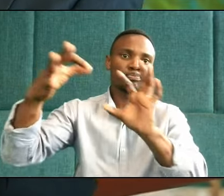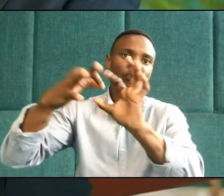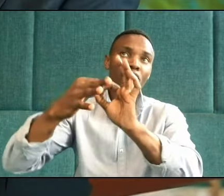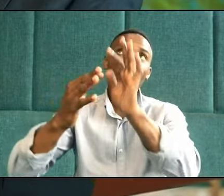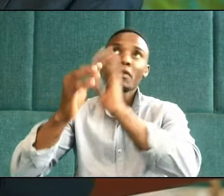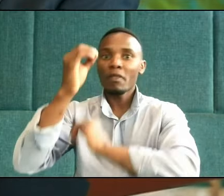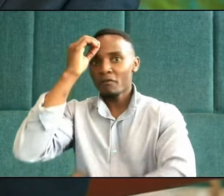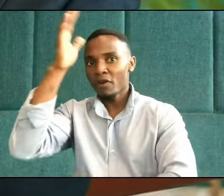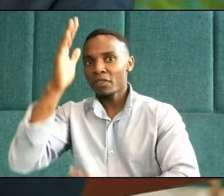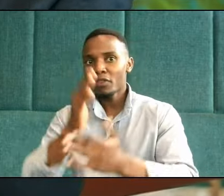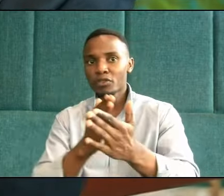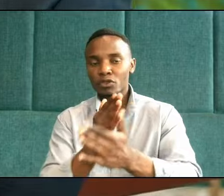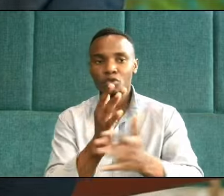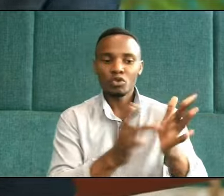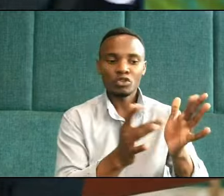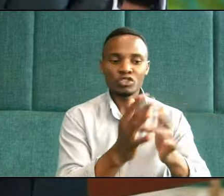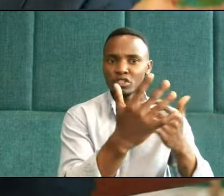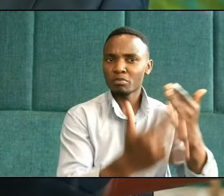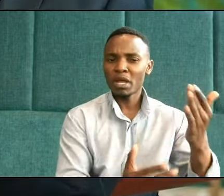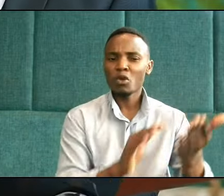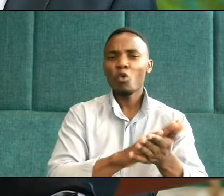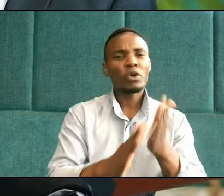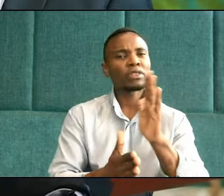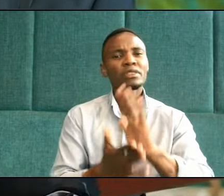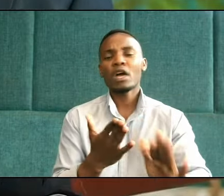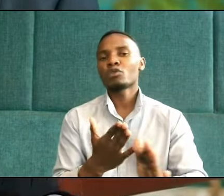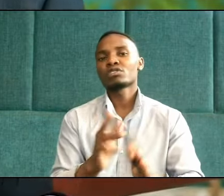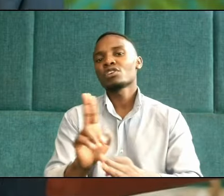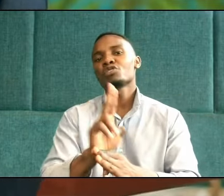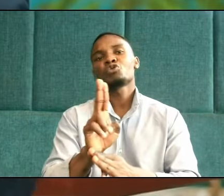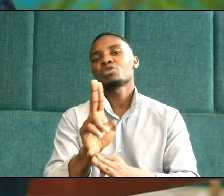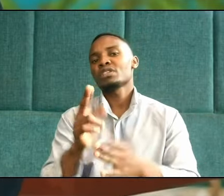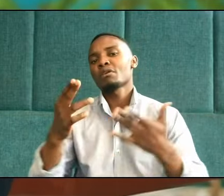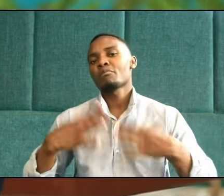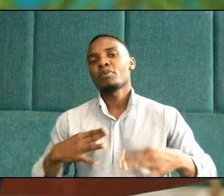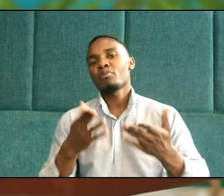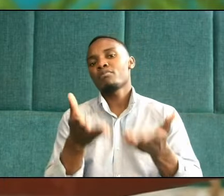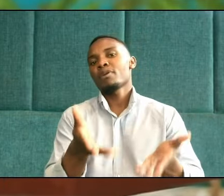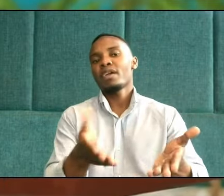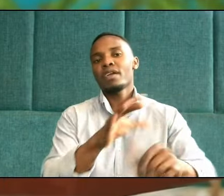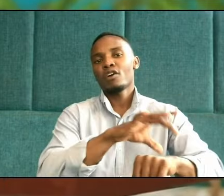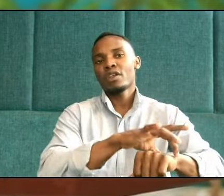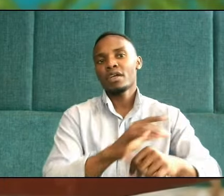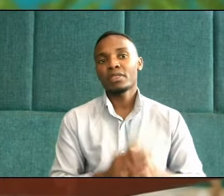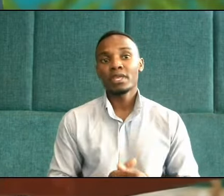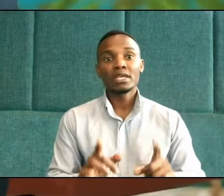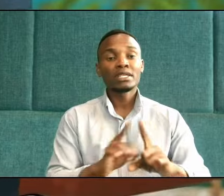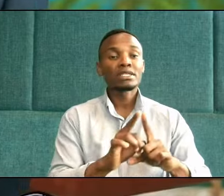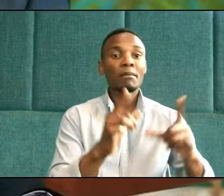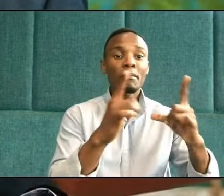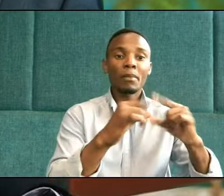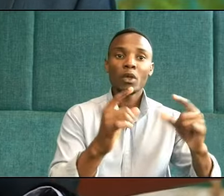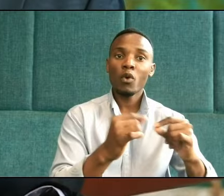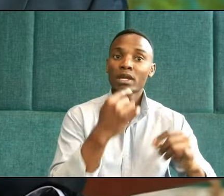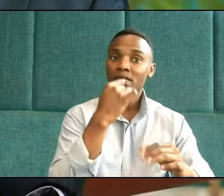Jesus Christ without going through anyone else. In fact, the word of the Lord says, the